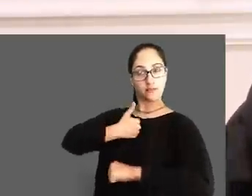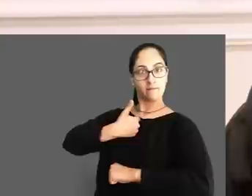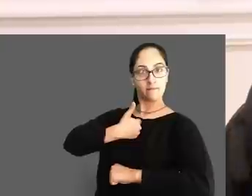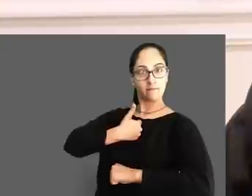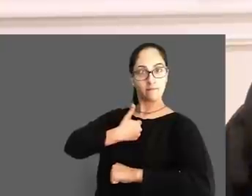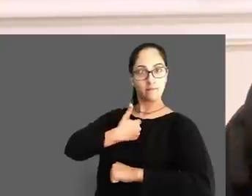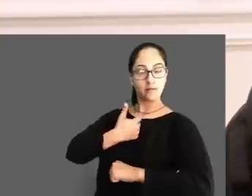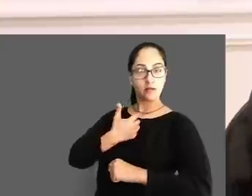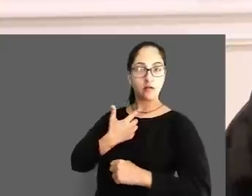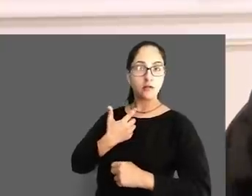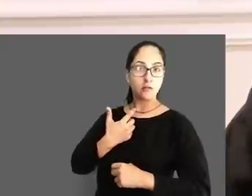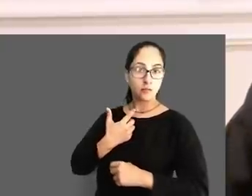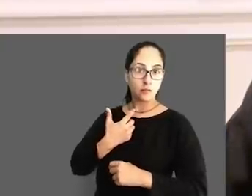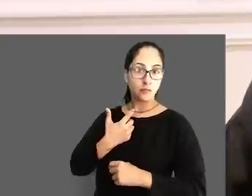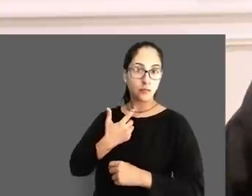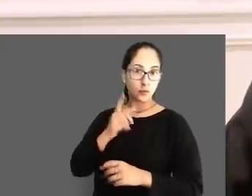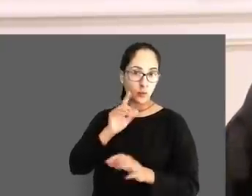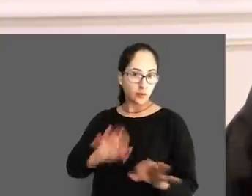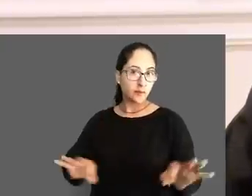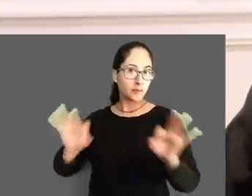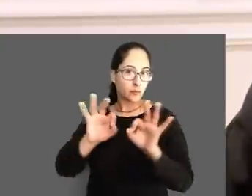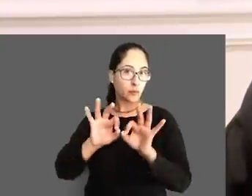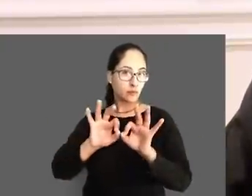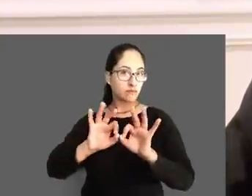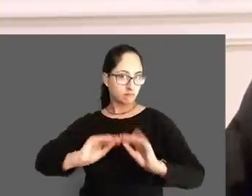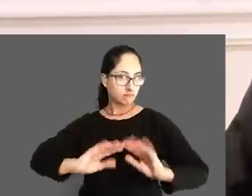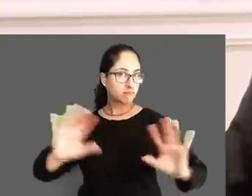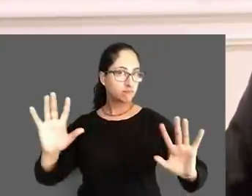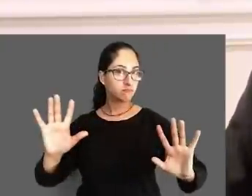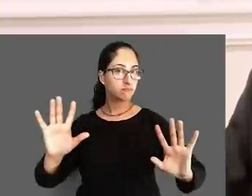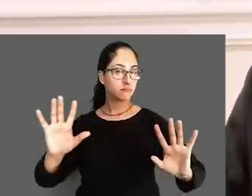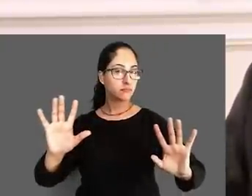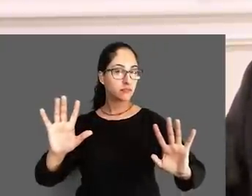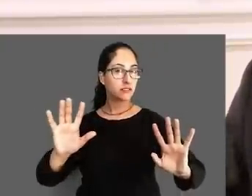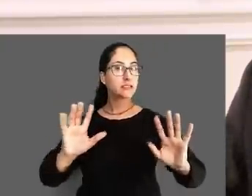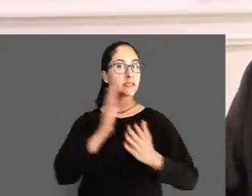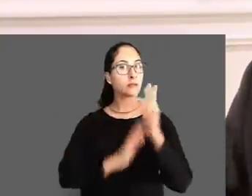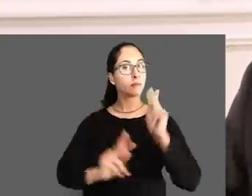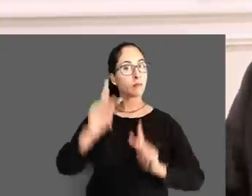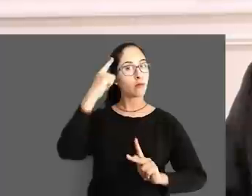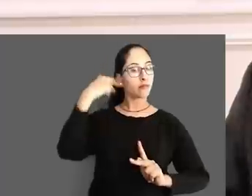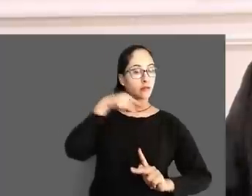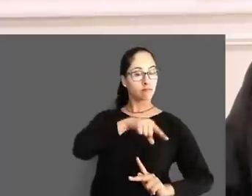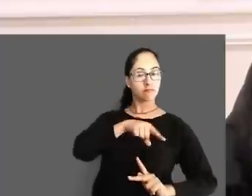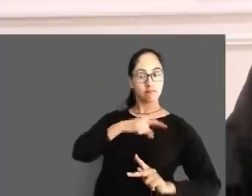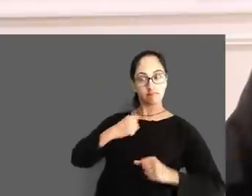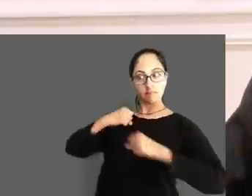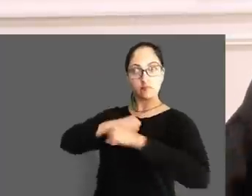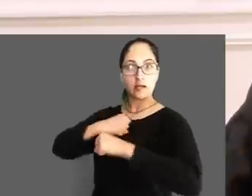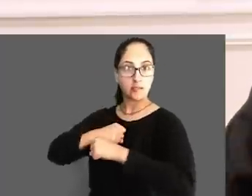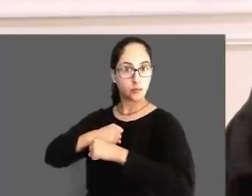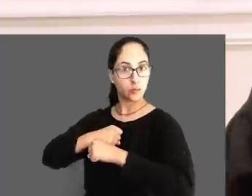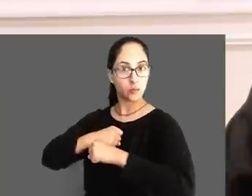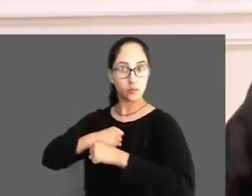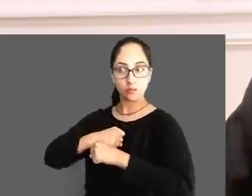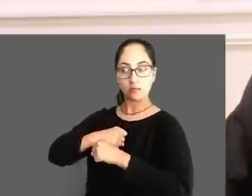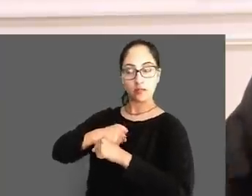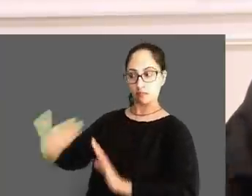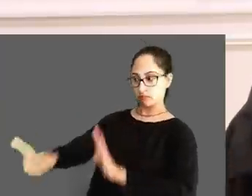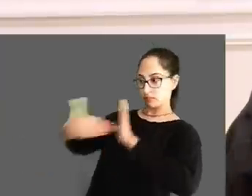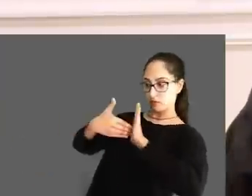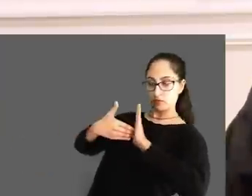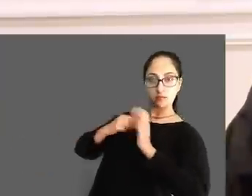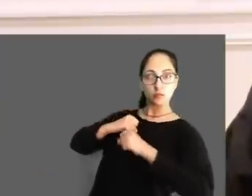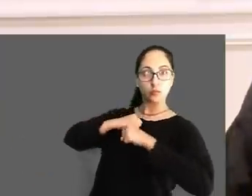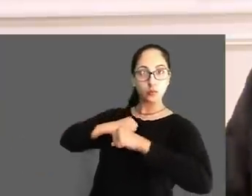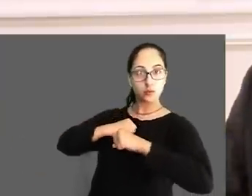peace. If you look at the work of Maulana Hazir Imam, if you look at some of the decisions that were made during the time of Maulana Sultan Muhammad